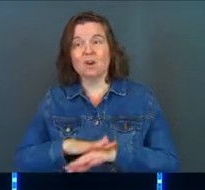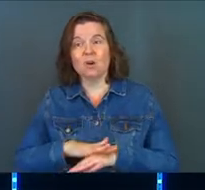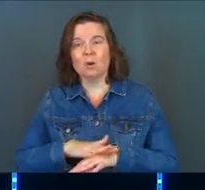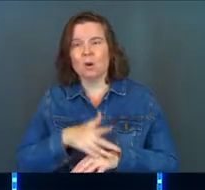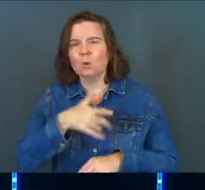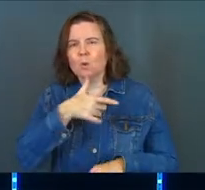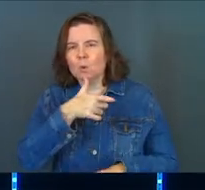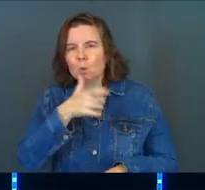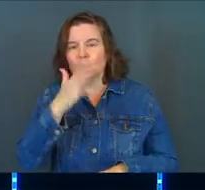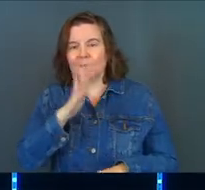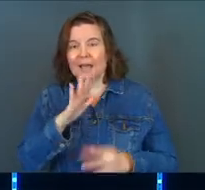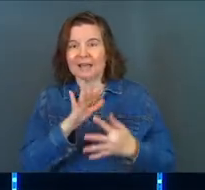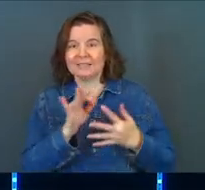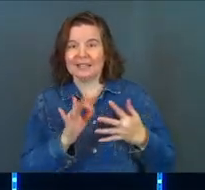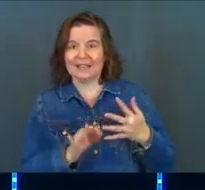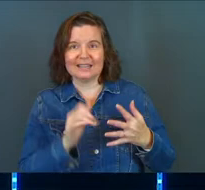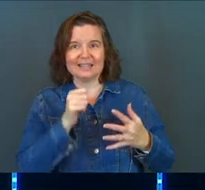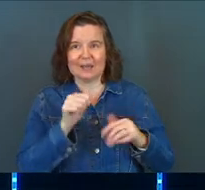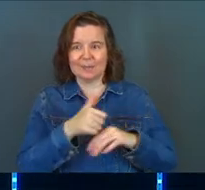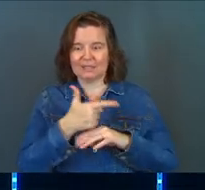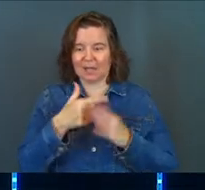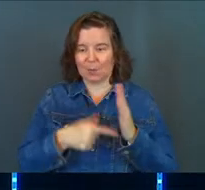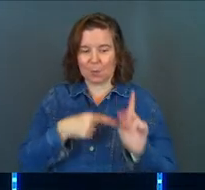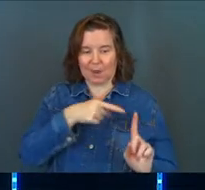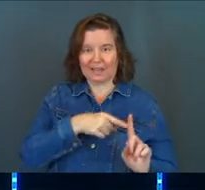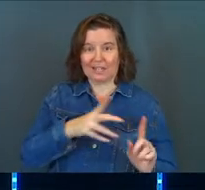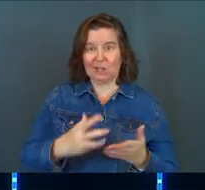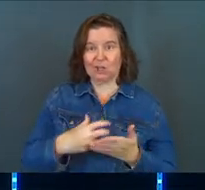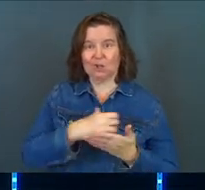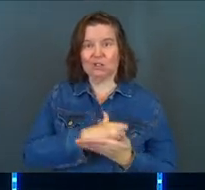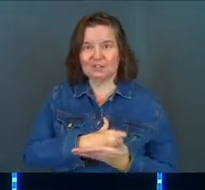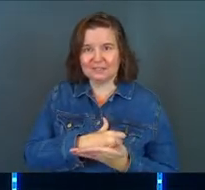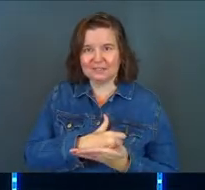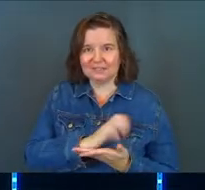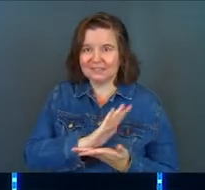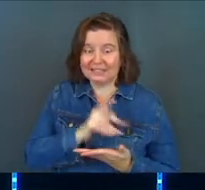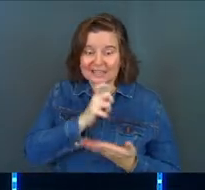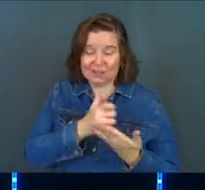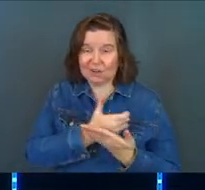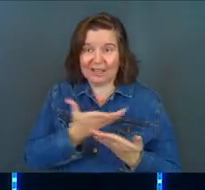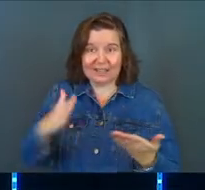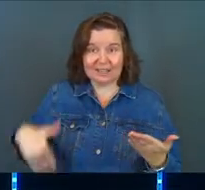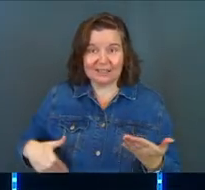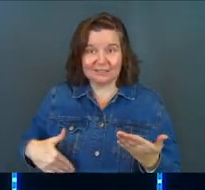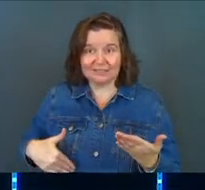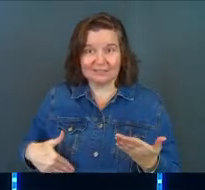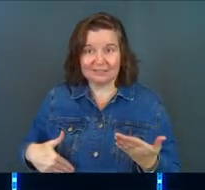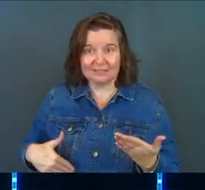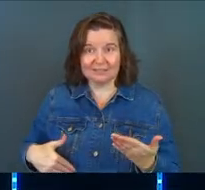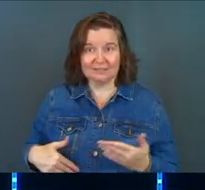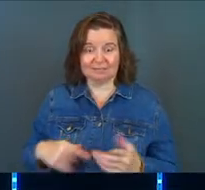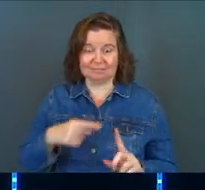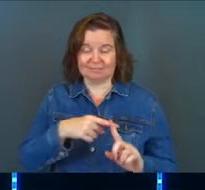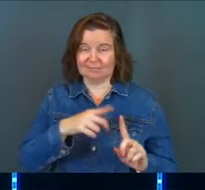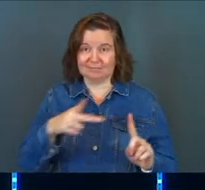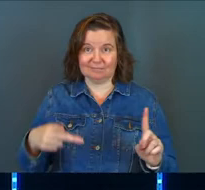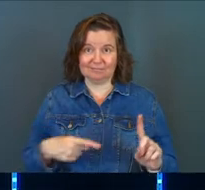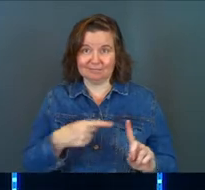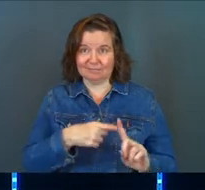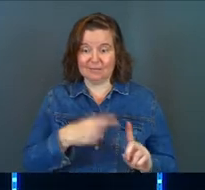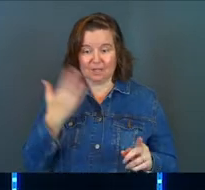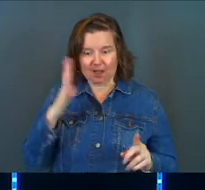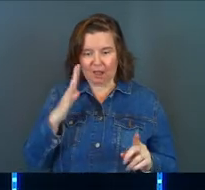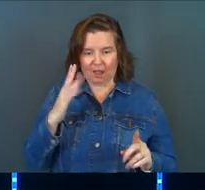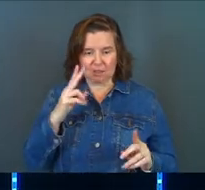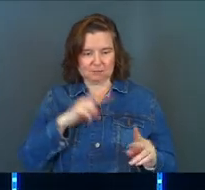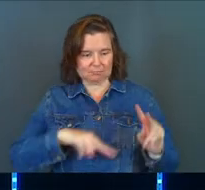on who God selected, not based on what he earned. He didn't earn anything with God up to that point.